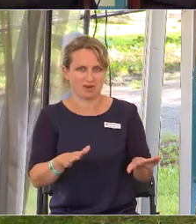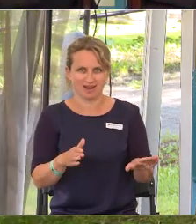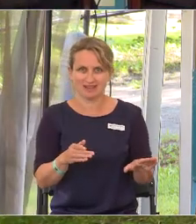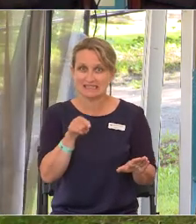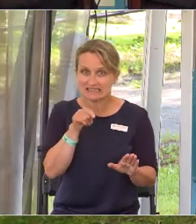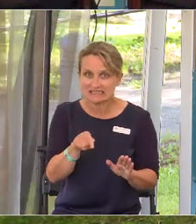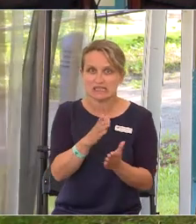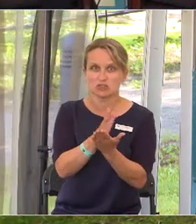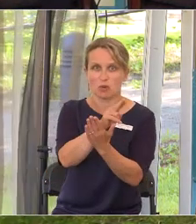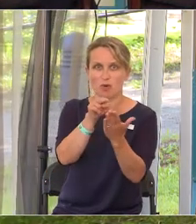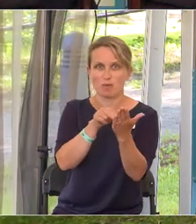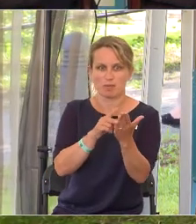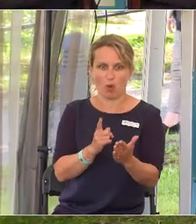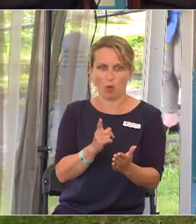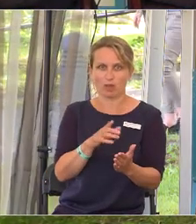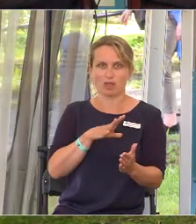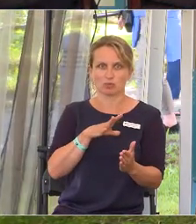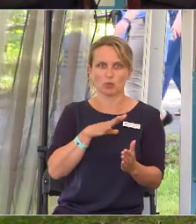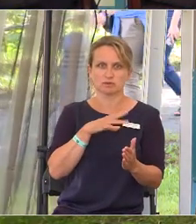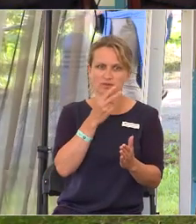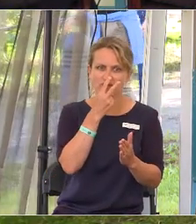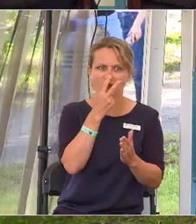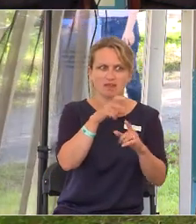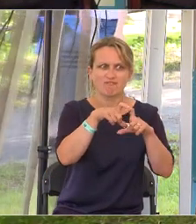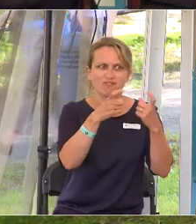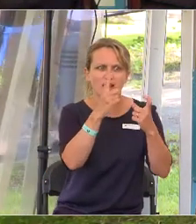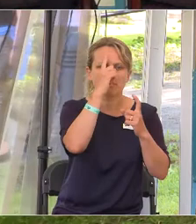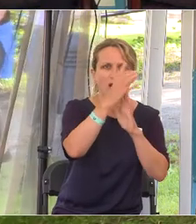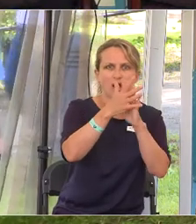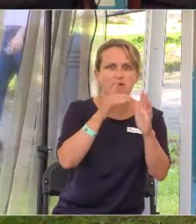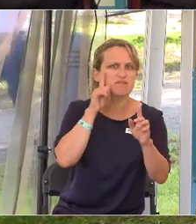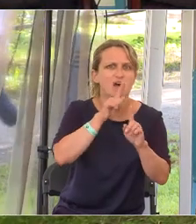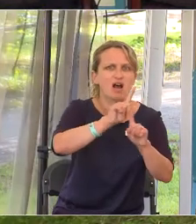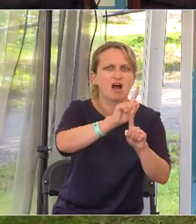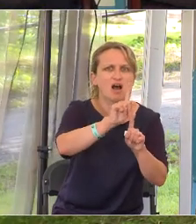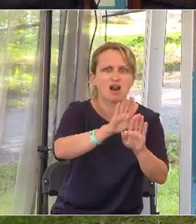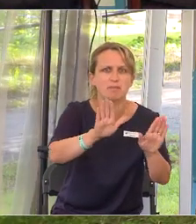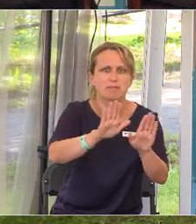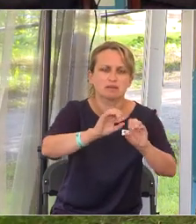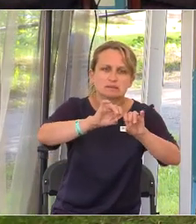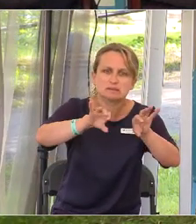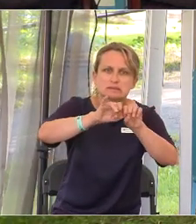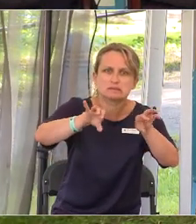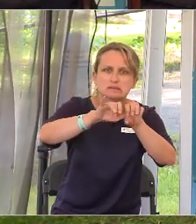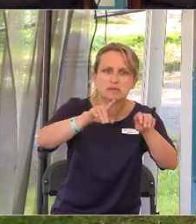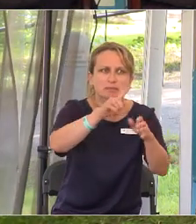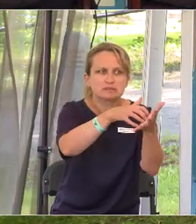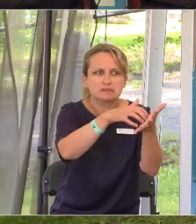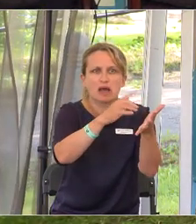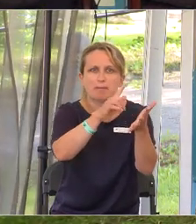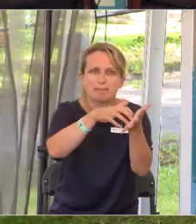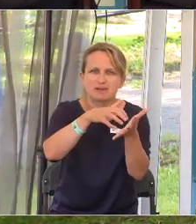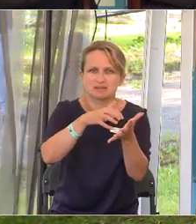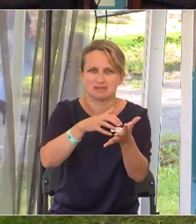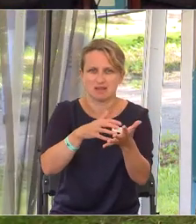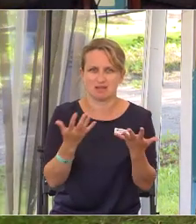And I think the problem that we're talking about is that we live in a world that exists in an attention economy. The